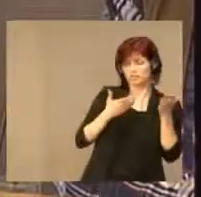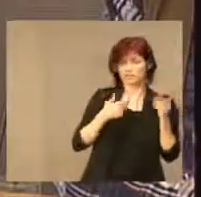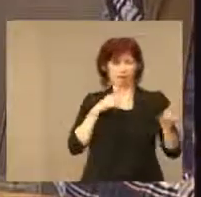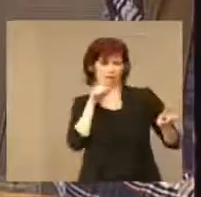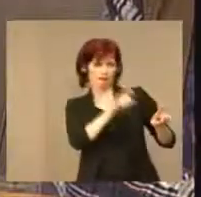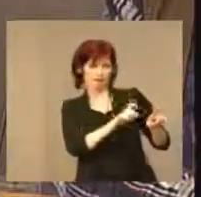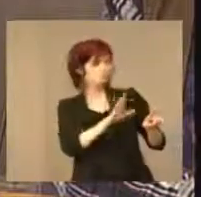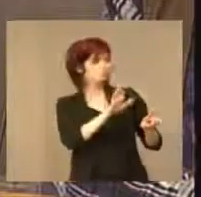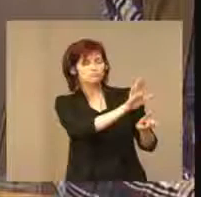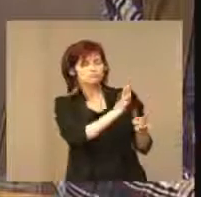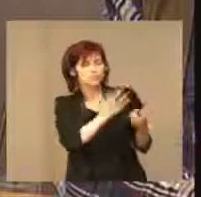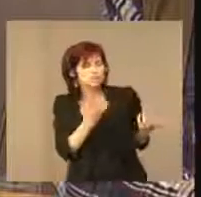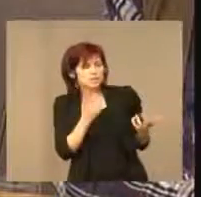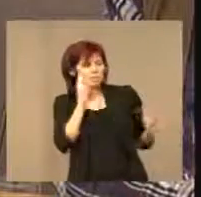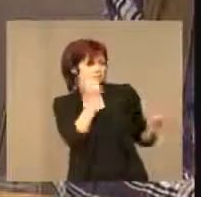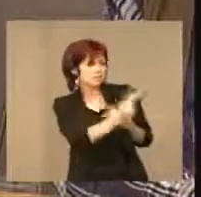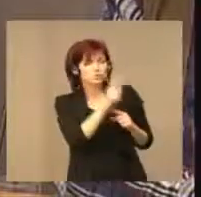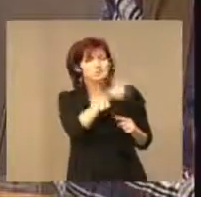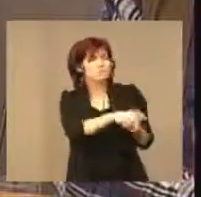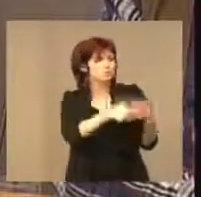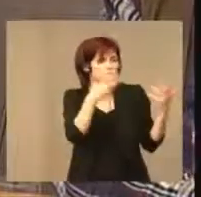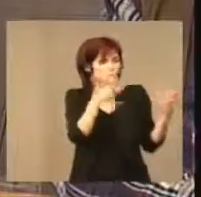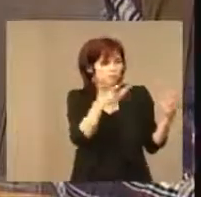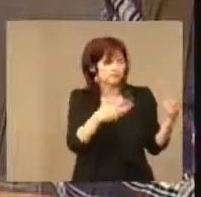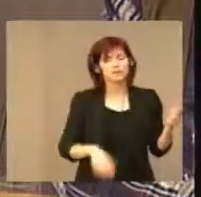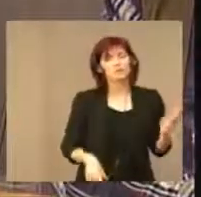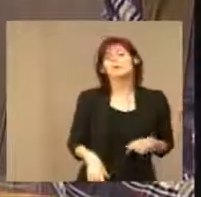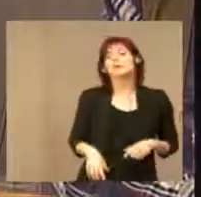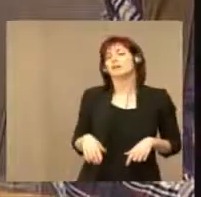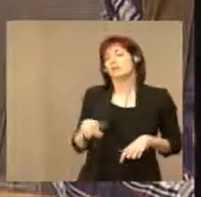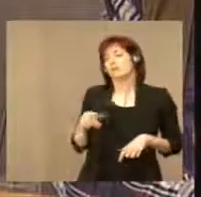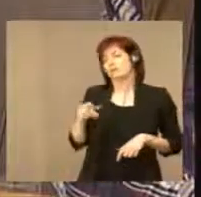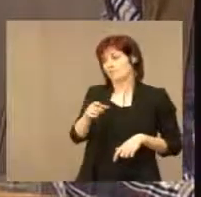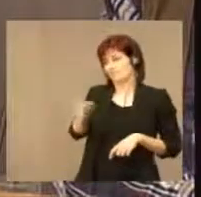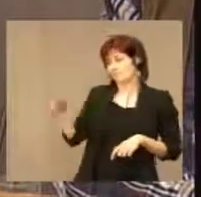them, maybe targeting both the message